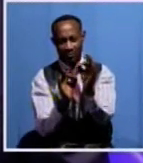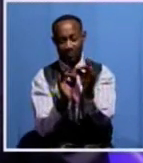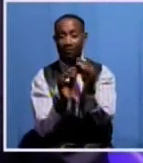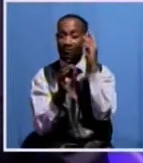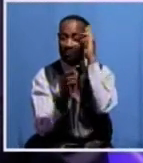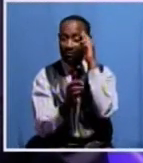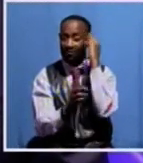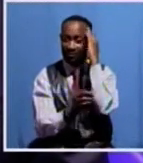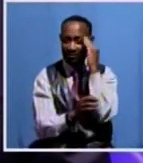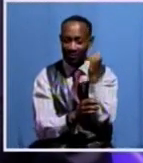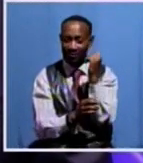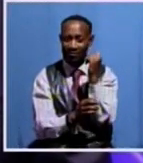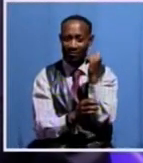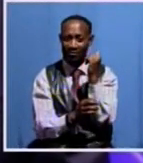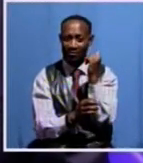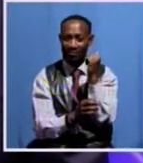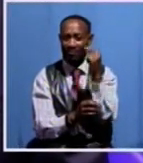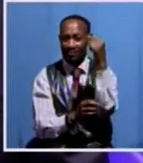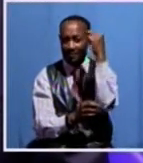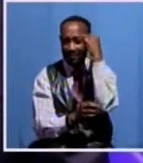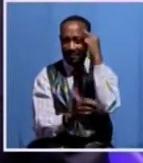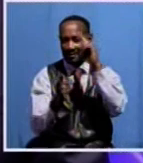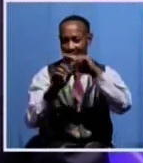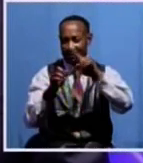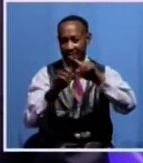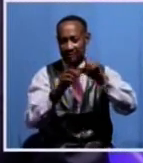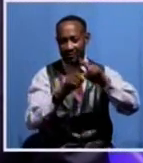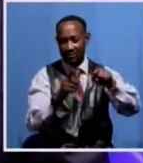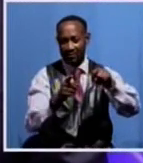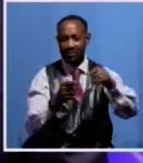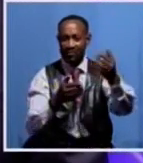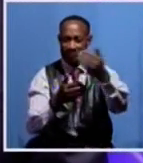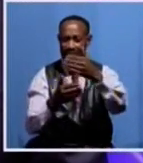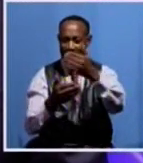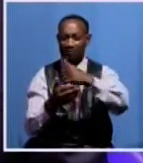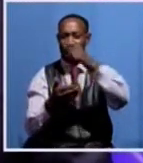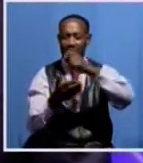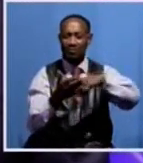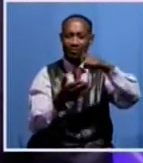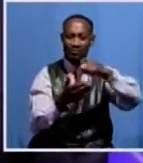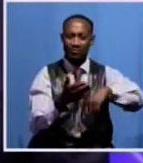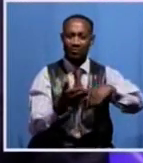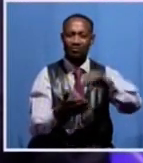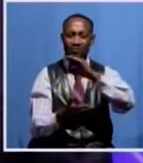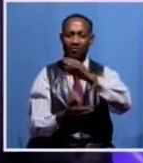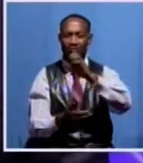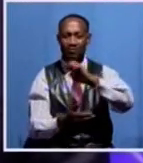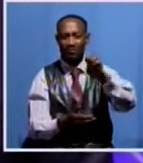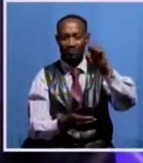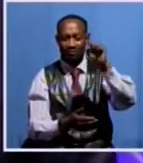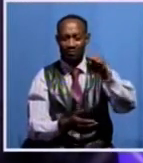this, that various government departments collect charges and fees of different descriptions.